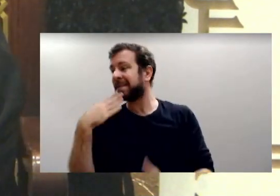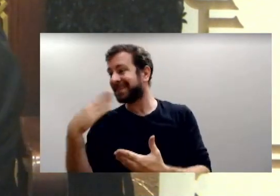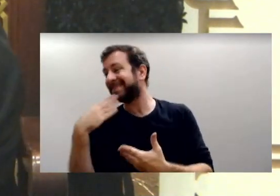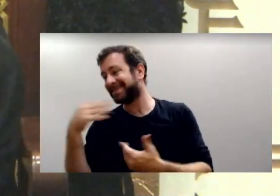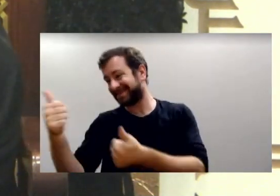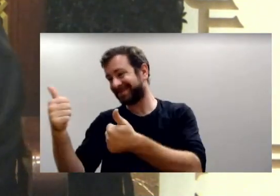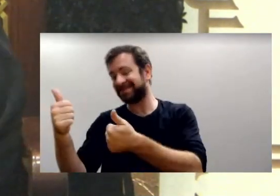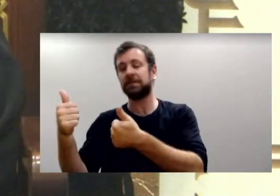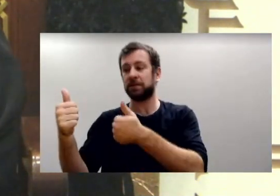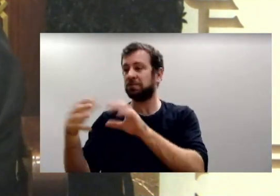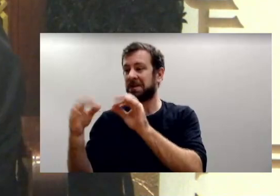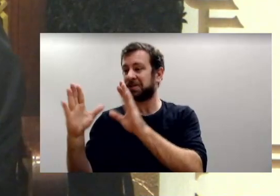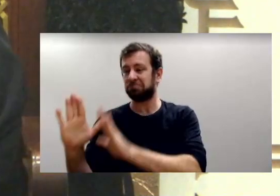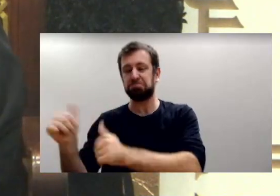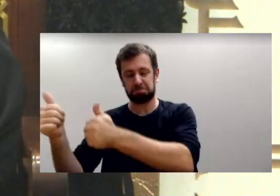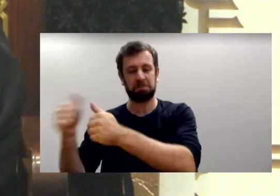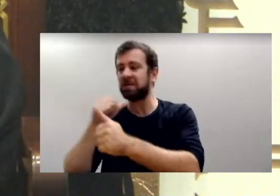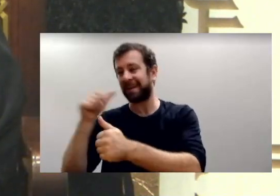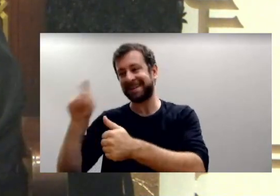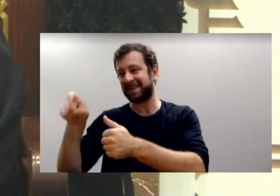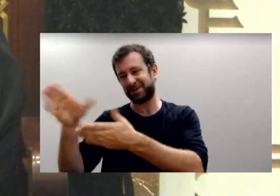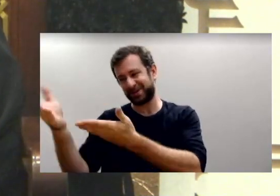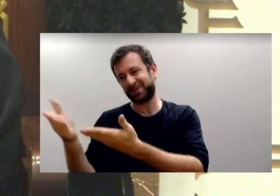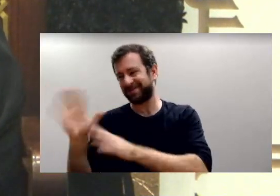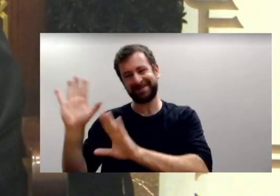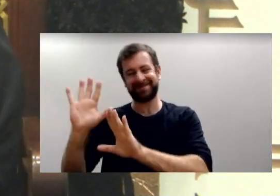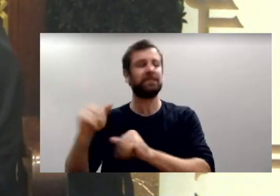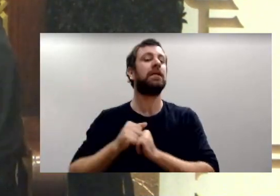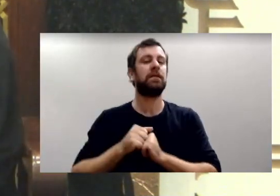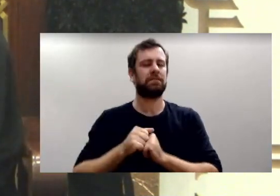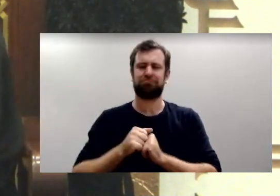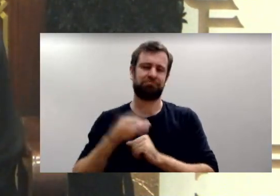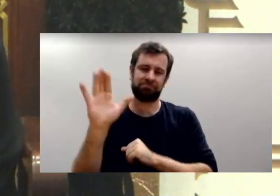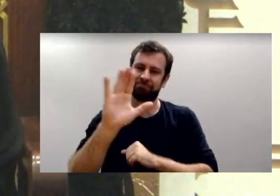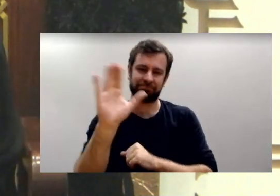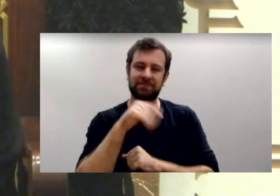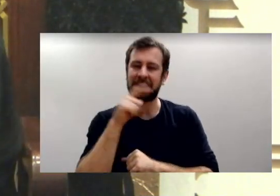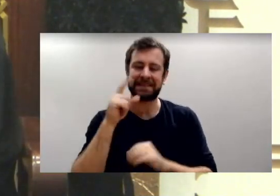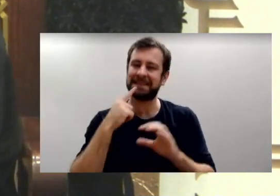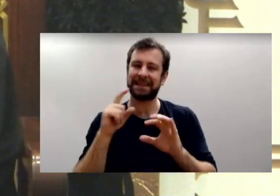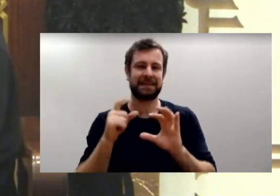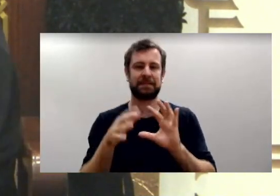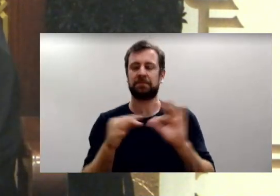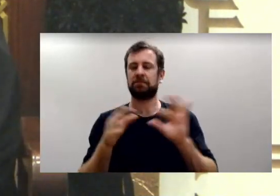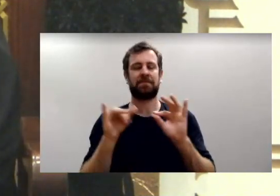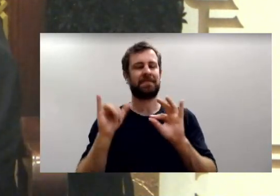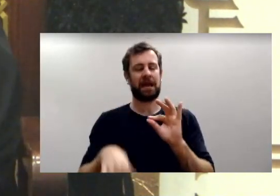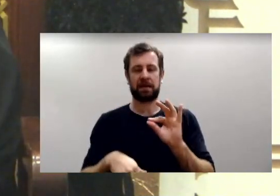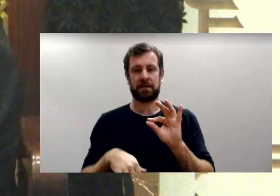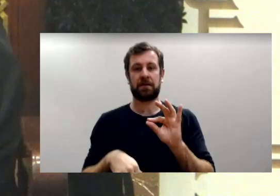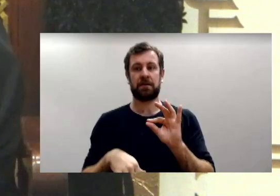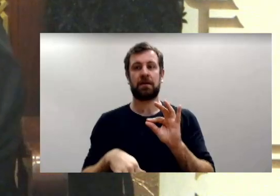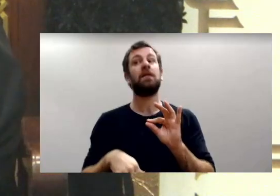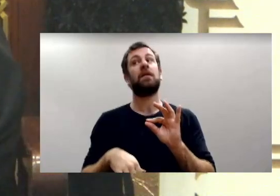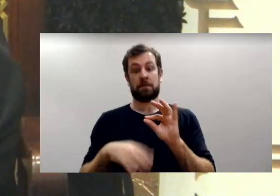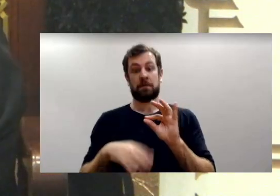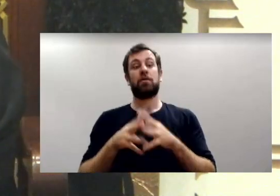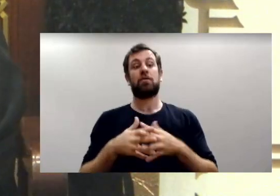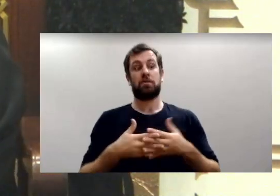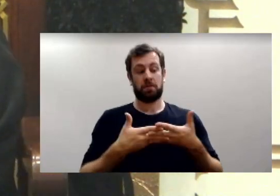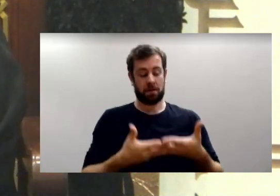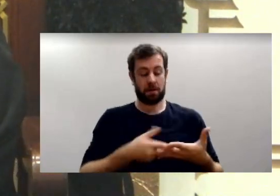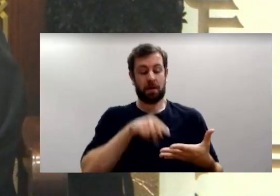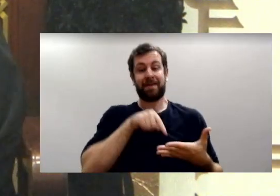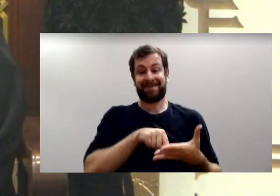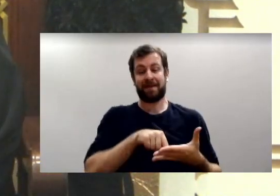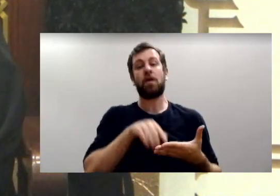No, we have to realize that Quran is there, and even what the Rasul said is also equally binding